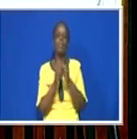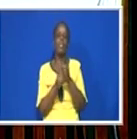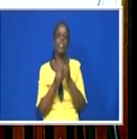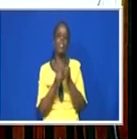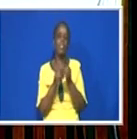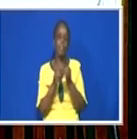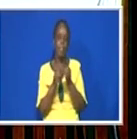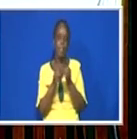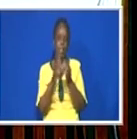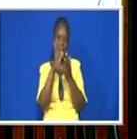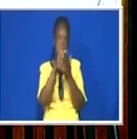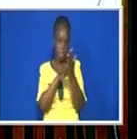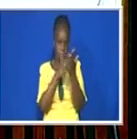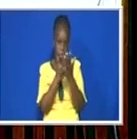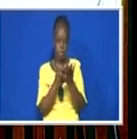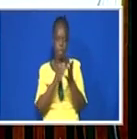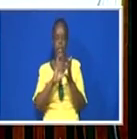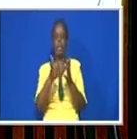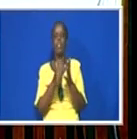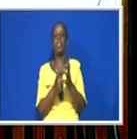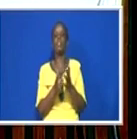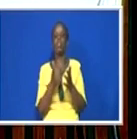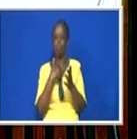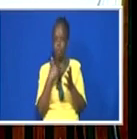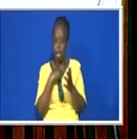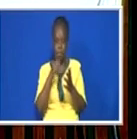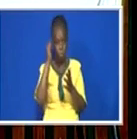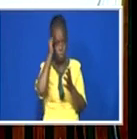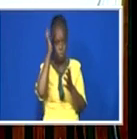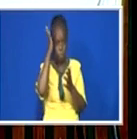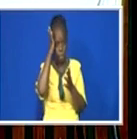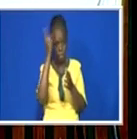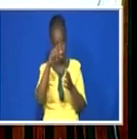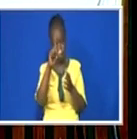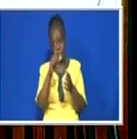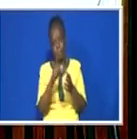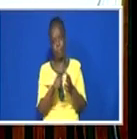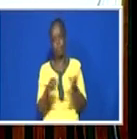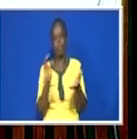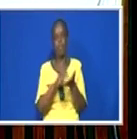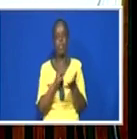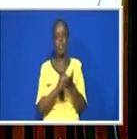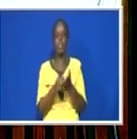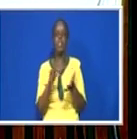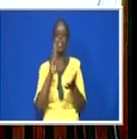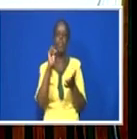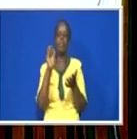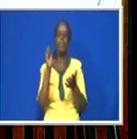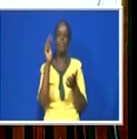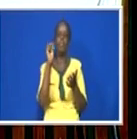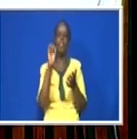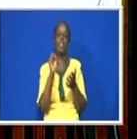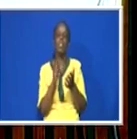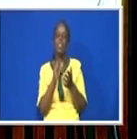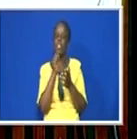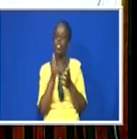table, and some of them you must be able to memorize them. Again, the mean is nothing